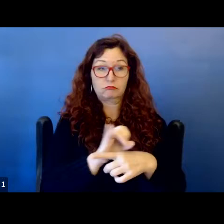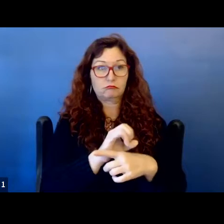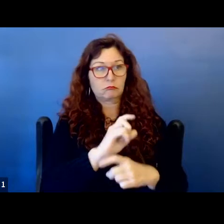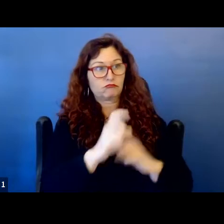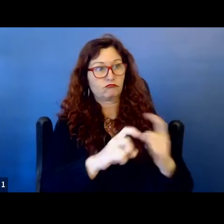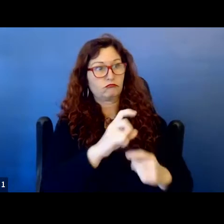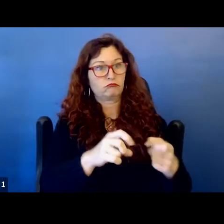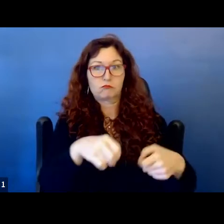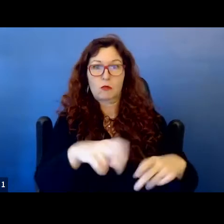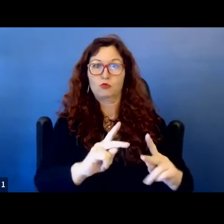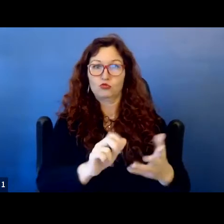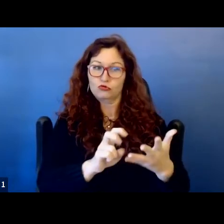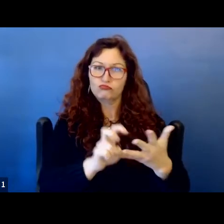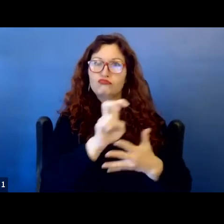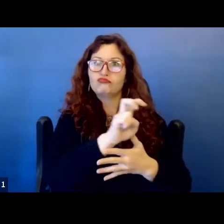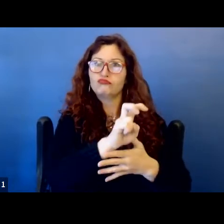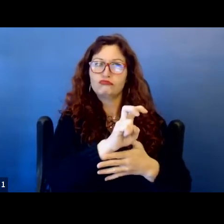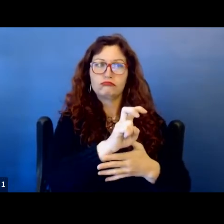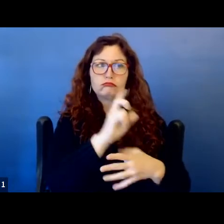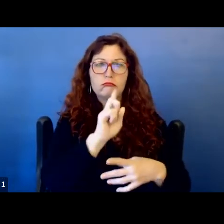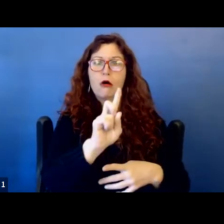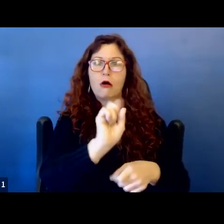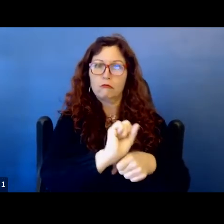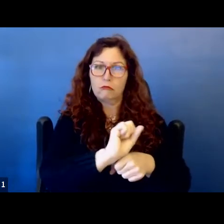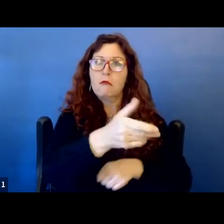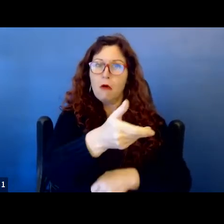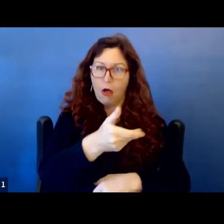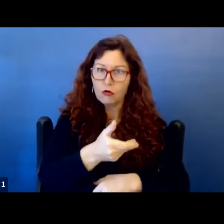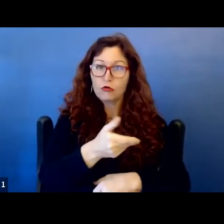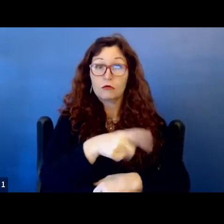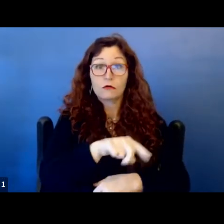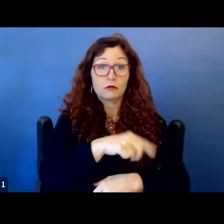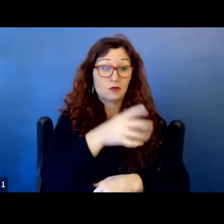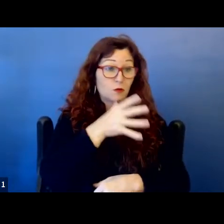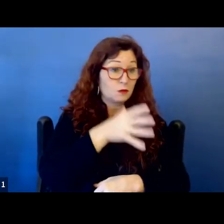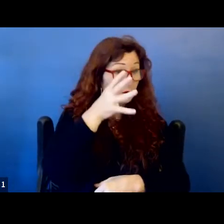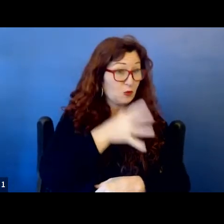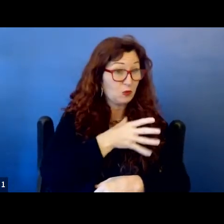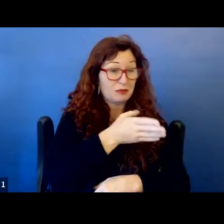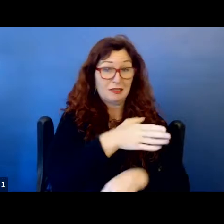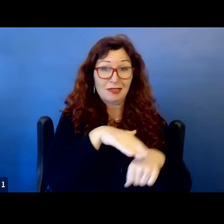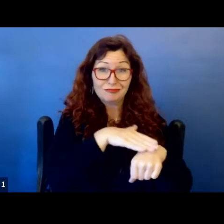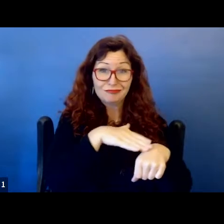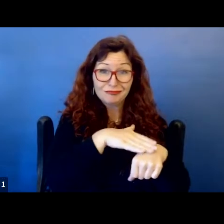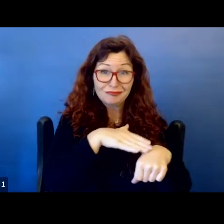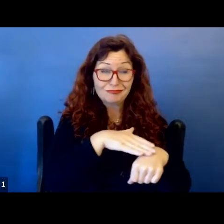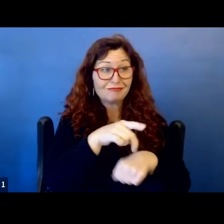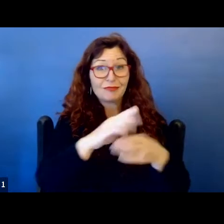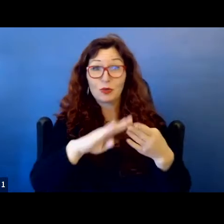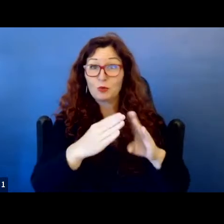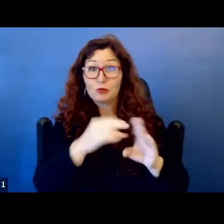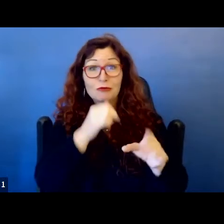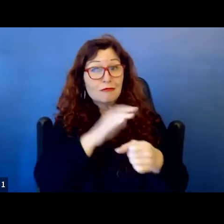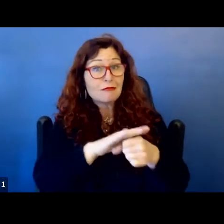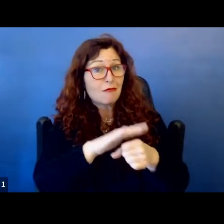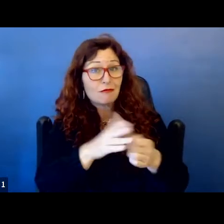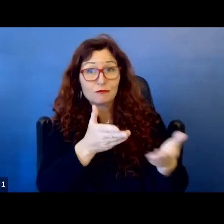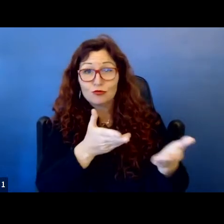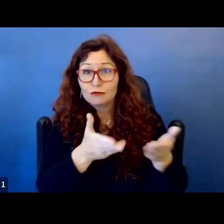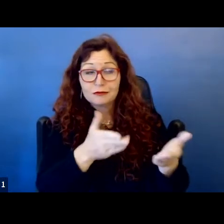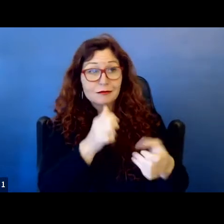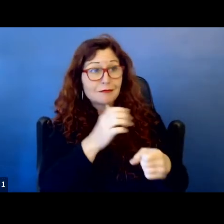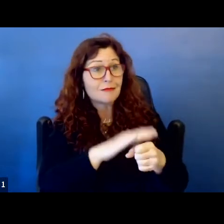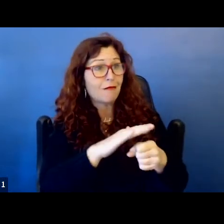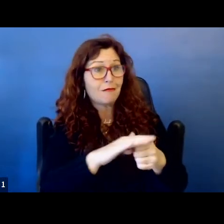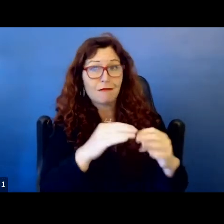for a lot of our men and women in our underserved communities we take those opportunities and have started standing up constituency